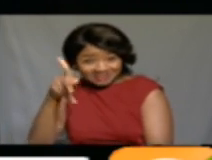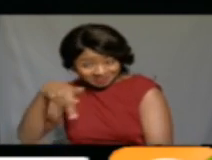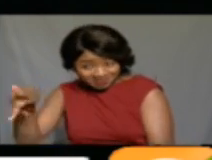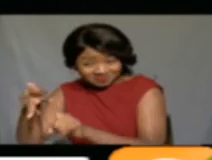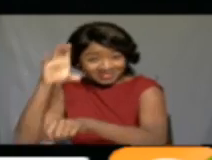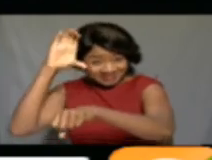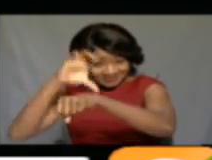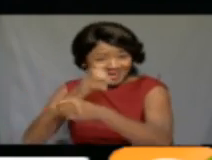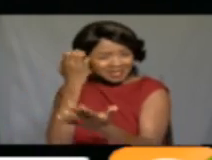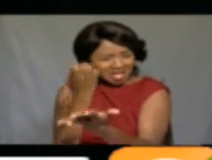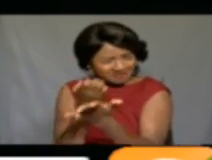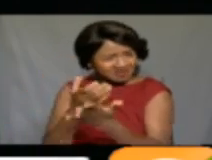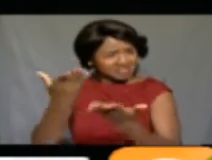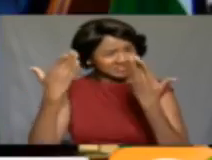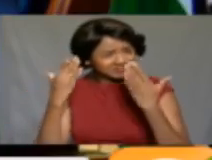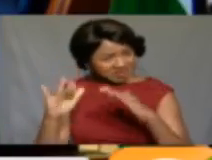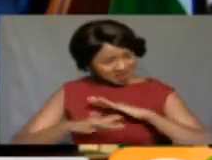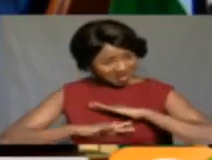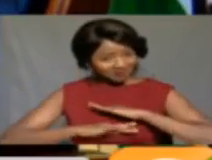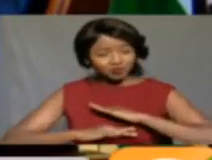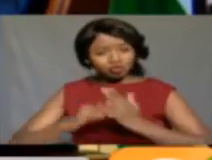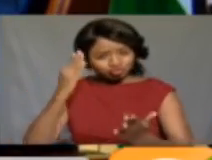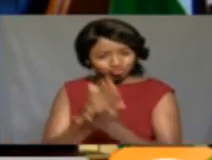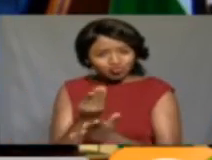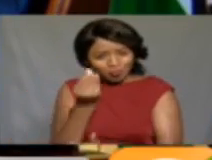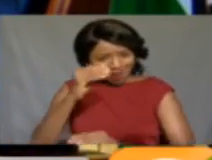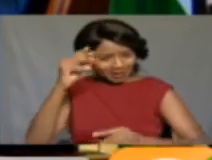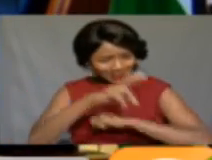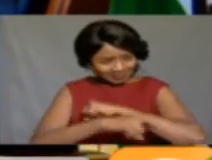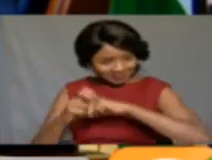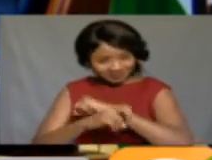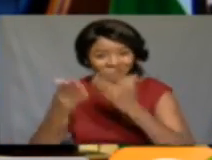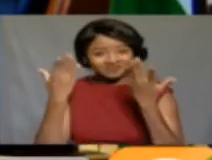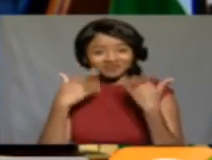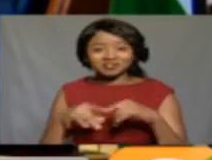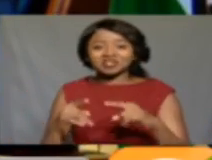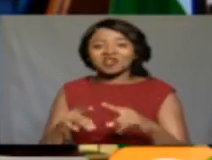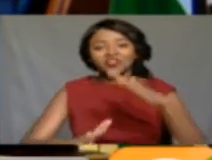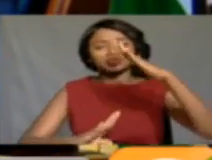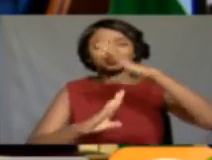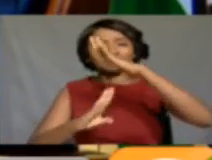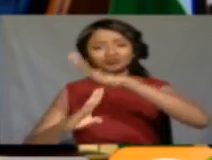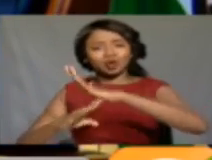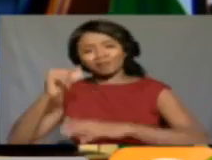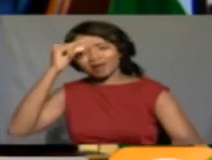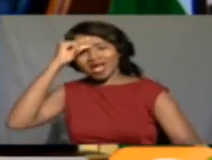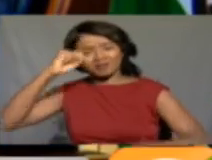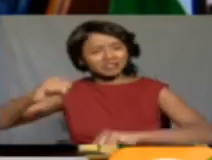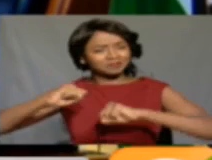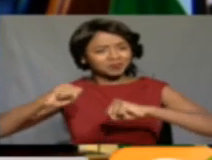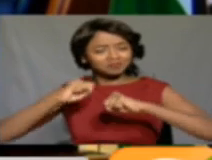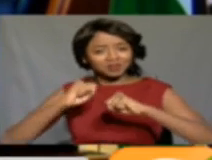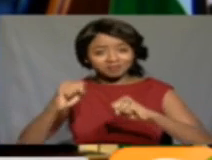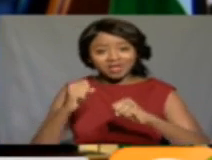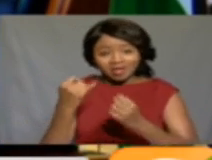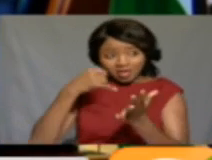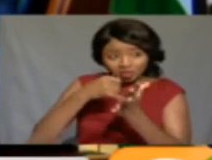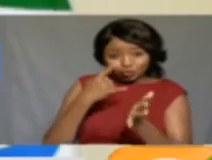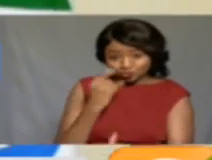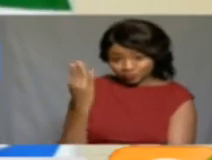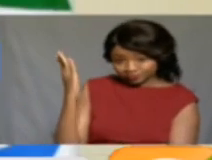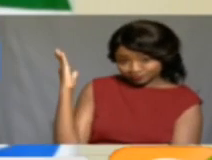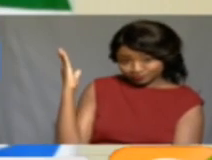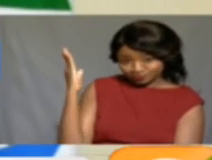evidence showing indeed money was stolen, you shouldn't be surprised, because then top government officials led by Treasury Cabinet Secretary Henry